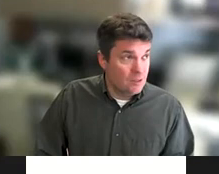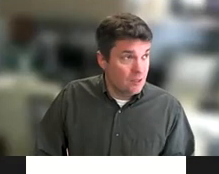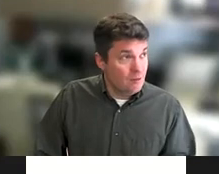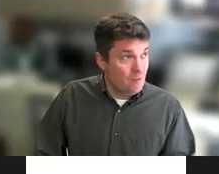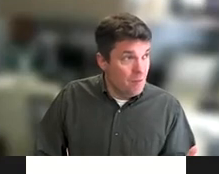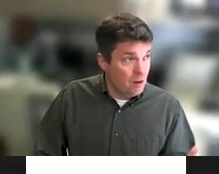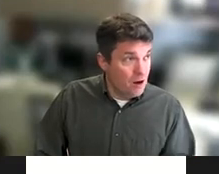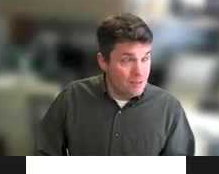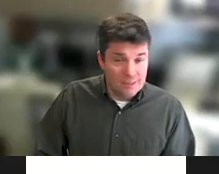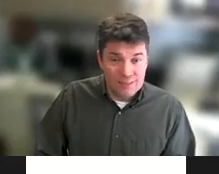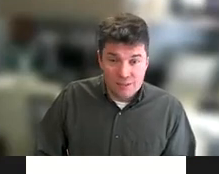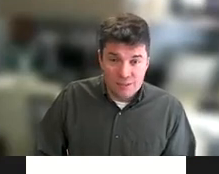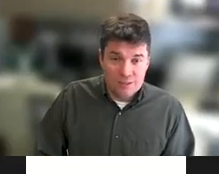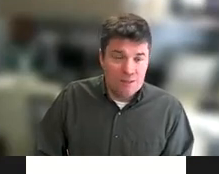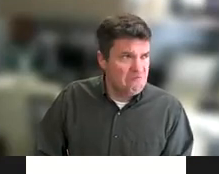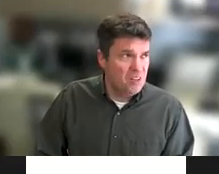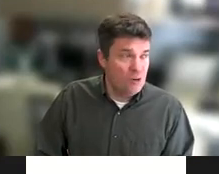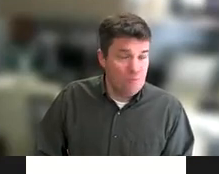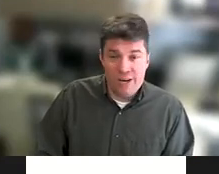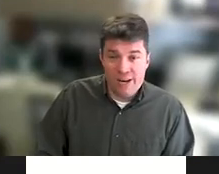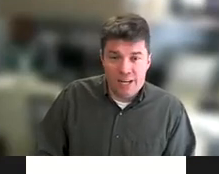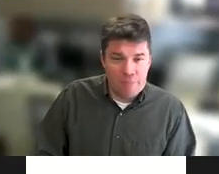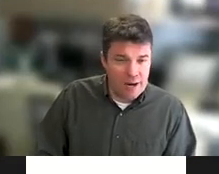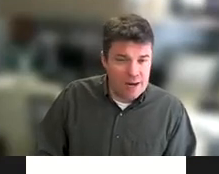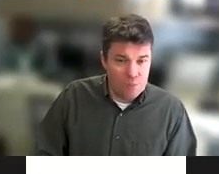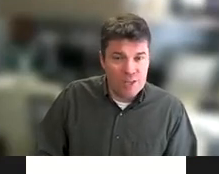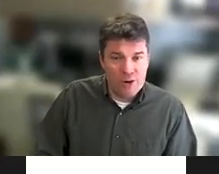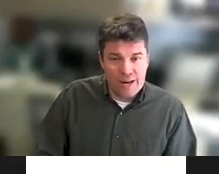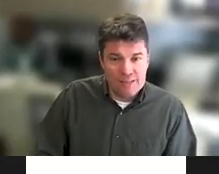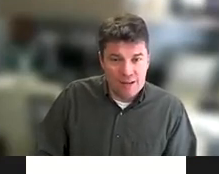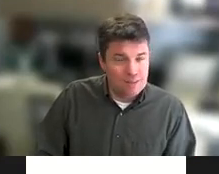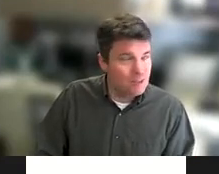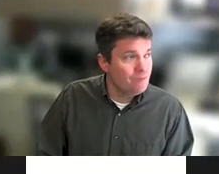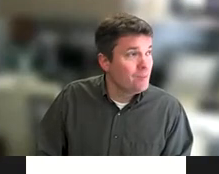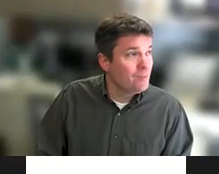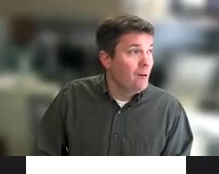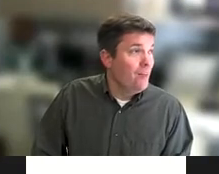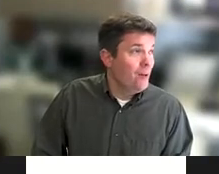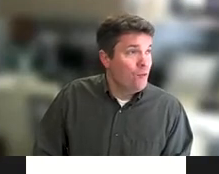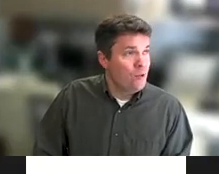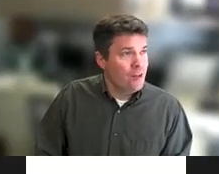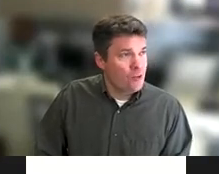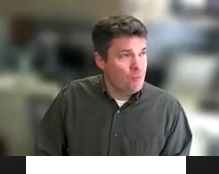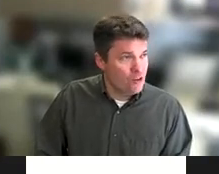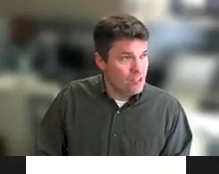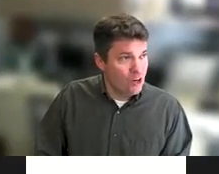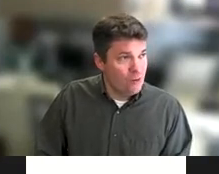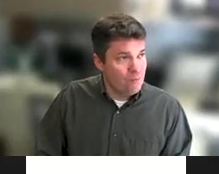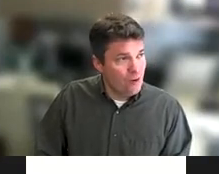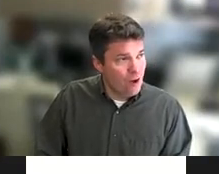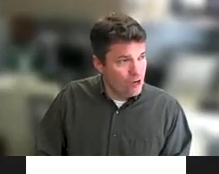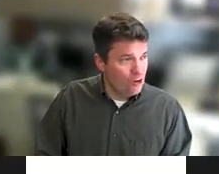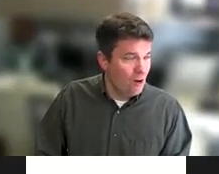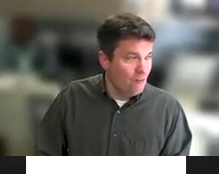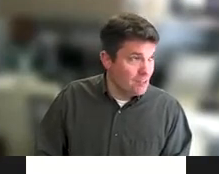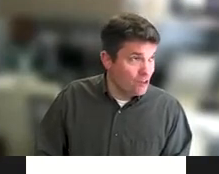vowel sounds and middle consonants, they're pretty easy to pick up with hearing aids on. So then I threw these other pictures in